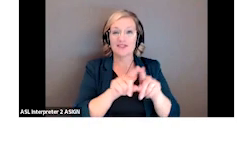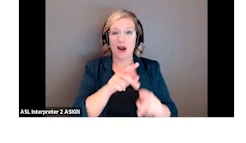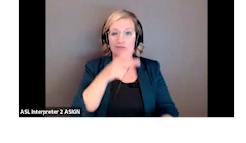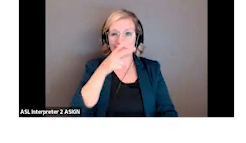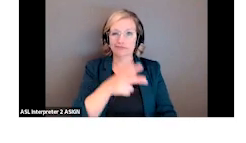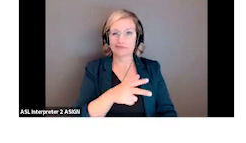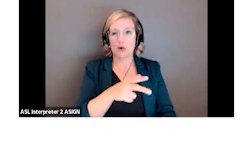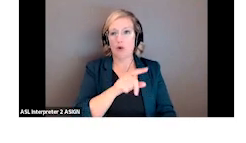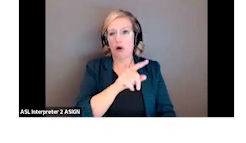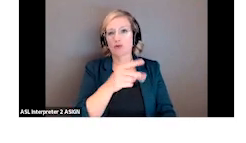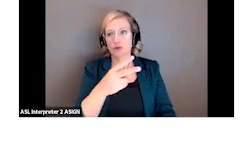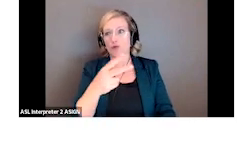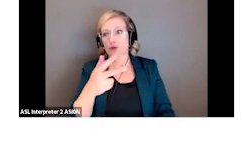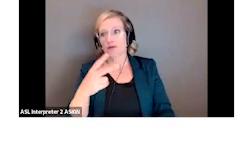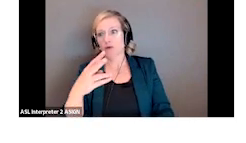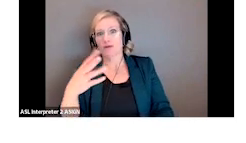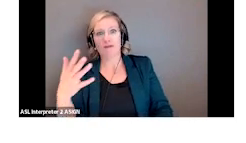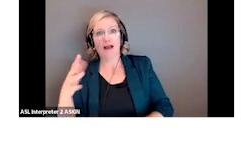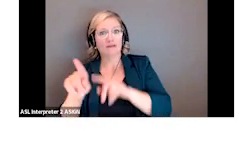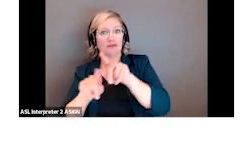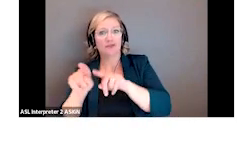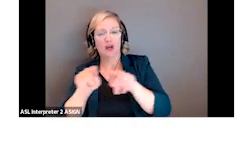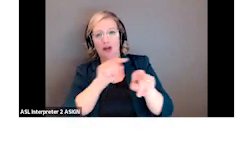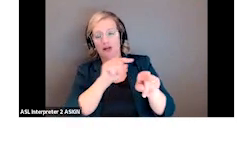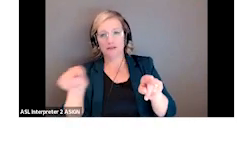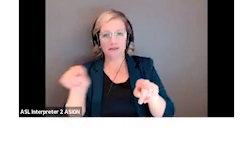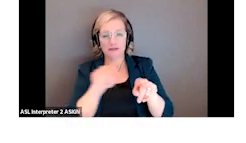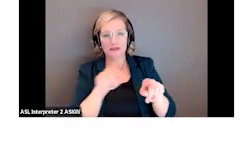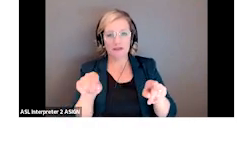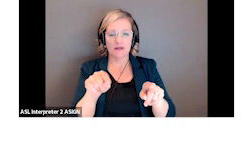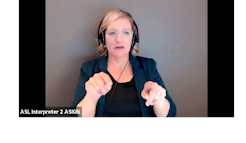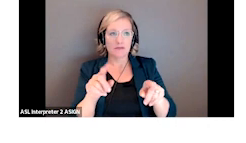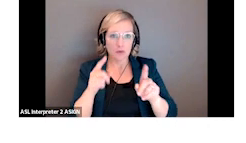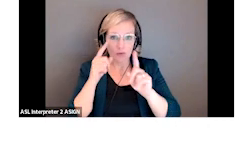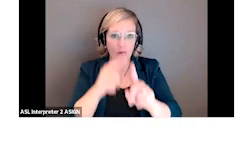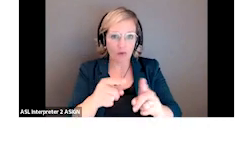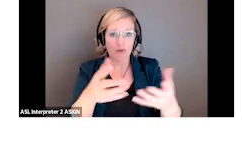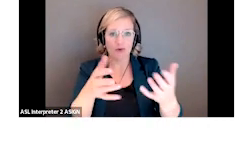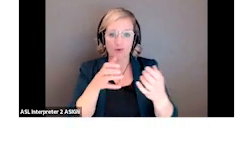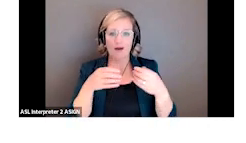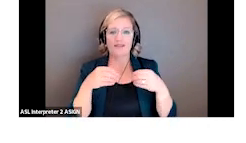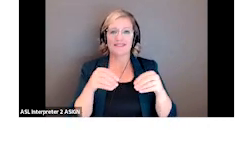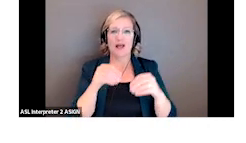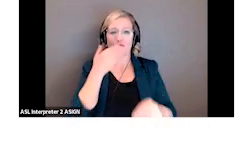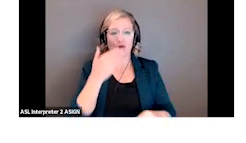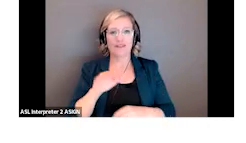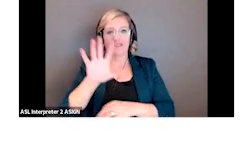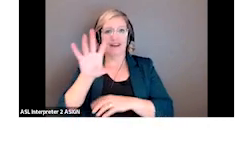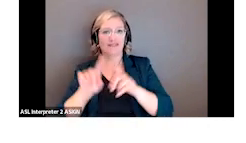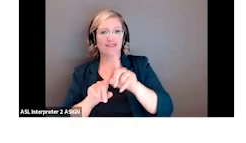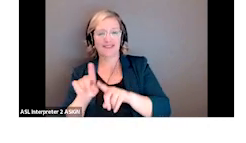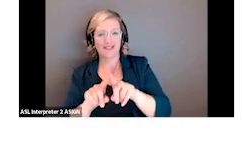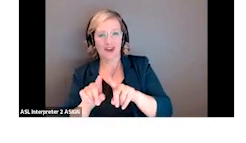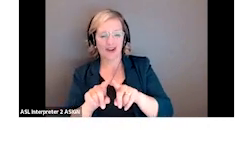5-star, but you're going to get a review. So we want to make sure you have a good product. What I look at from other investments